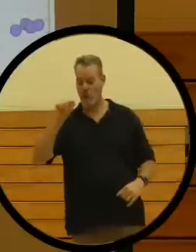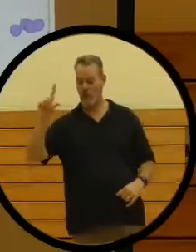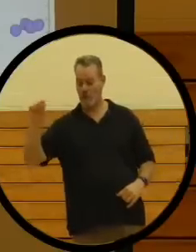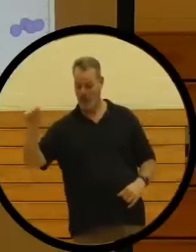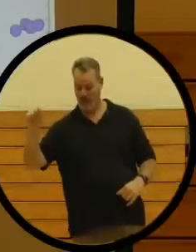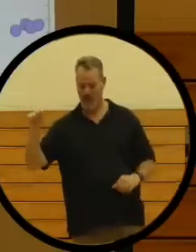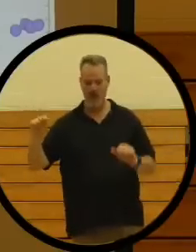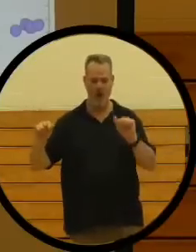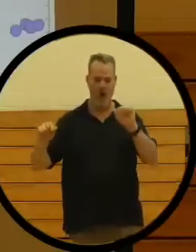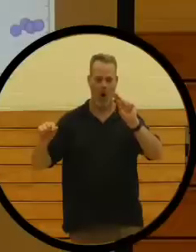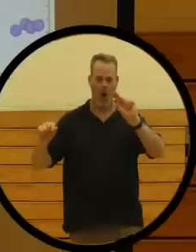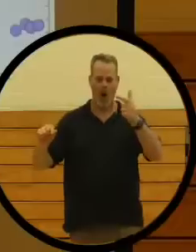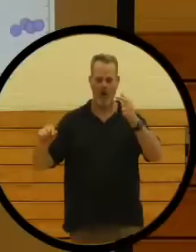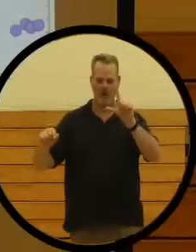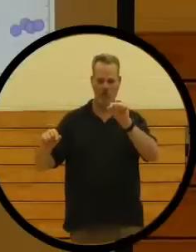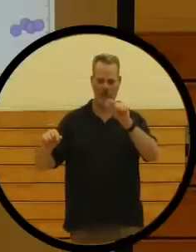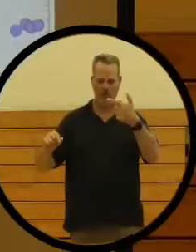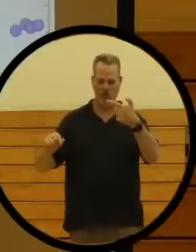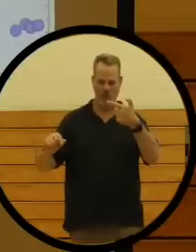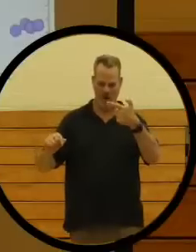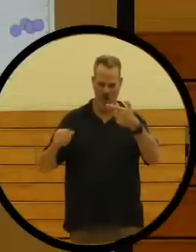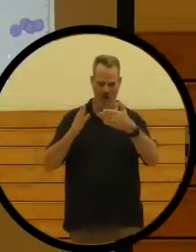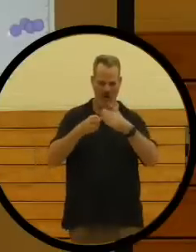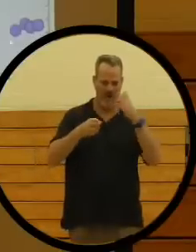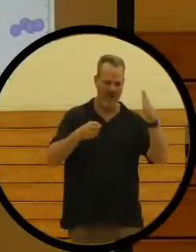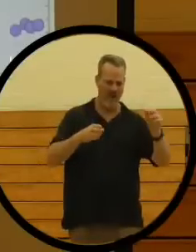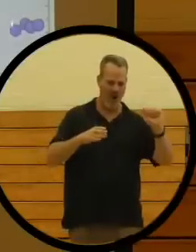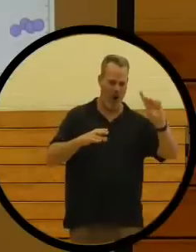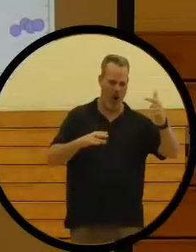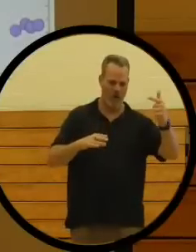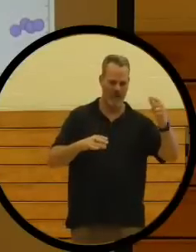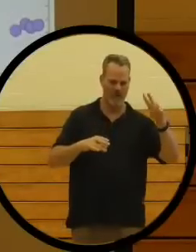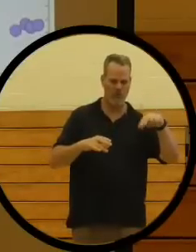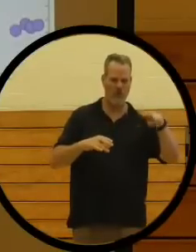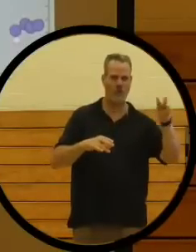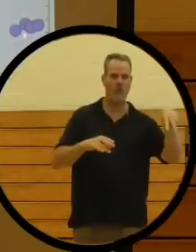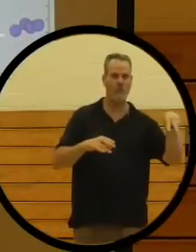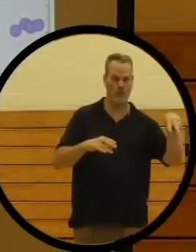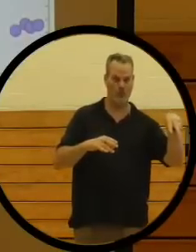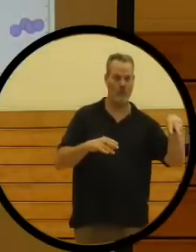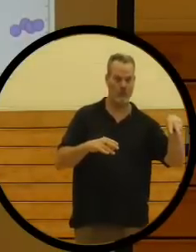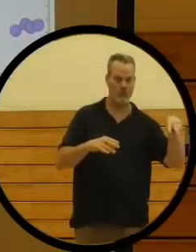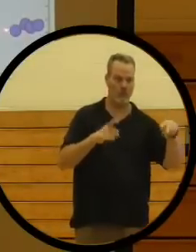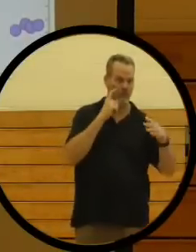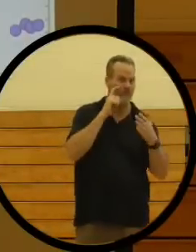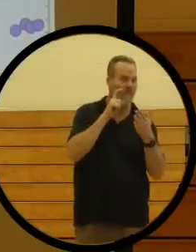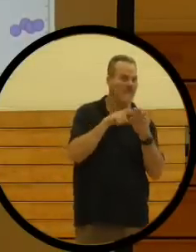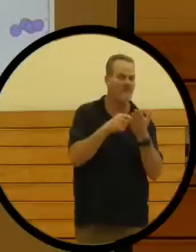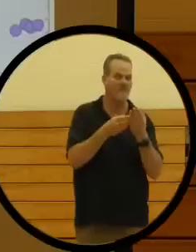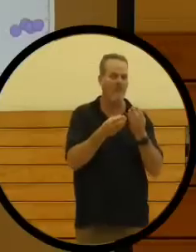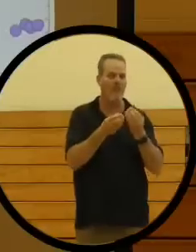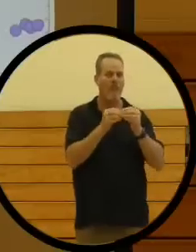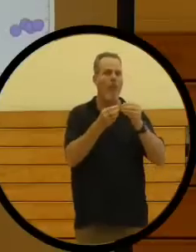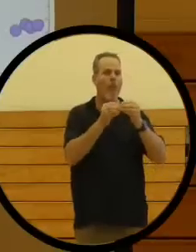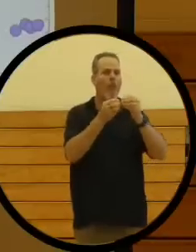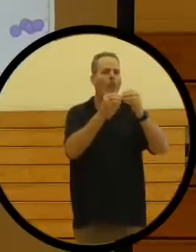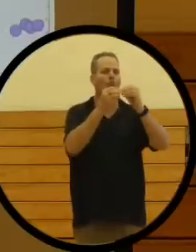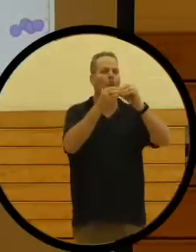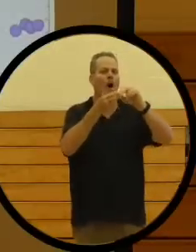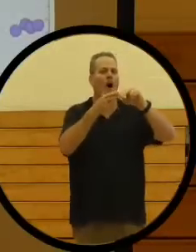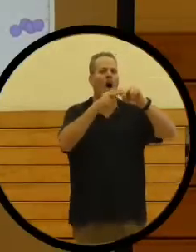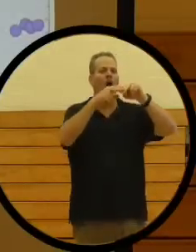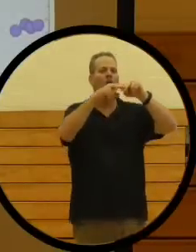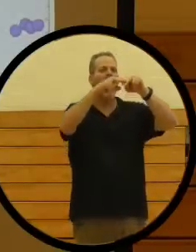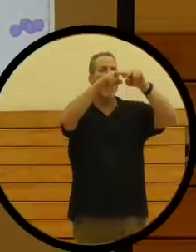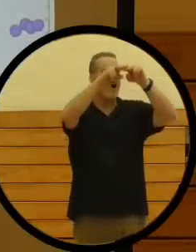August of 2021, and August of 2022. So you can see we're getting more of these magnitude 4 earthquakes.